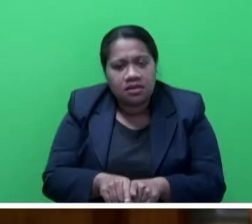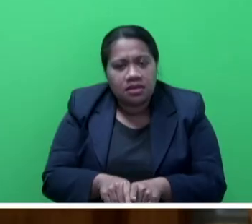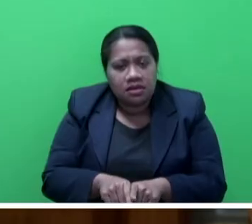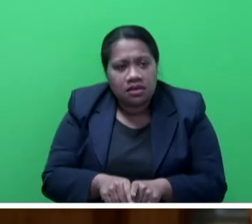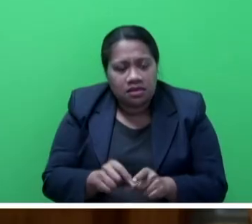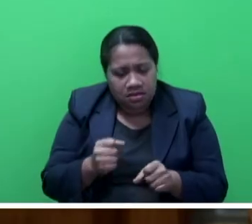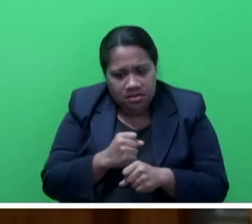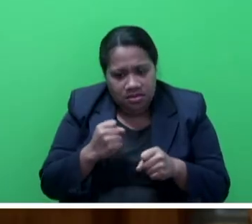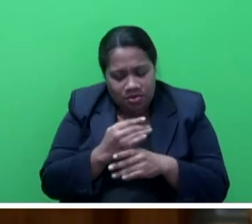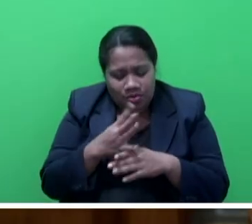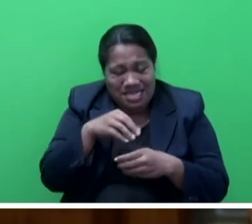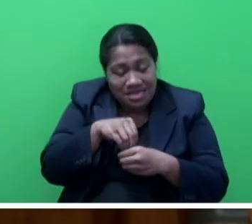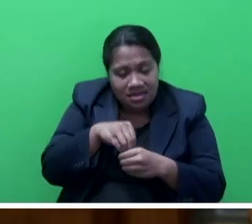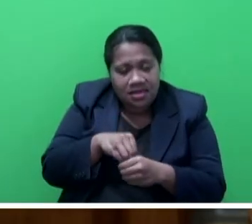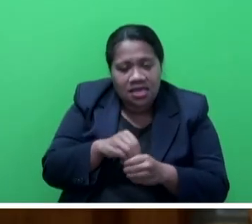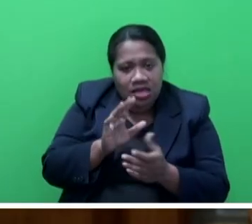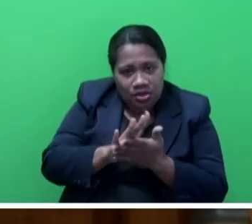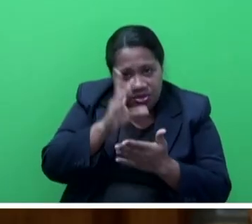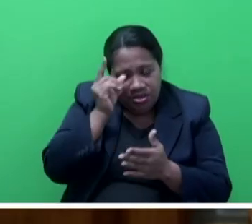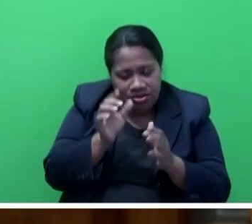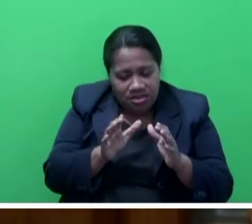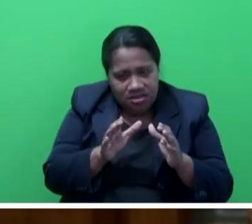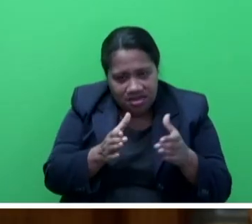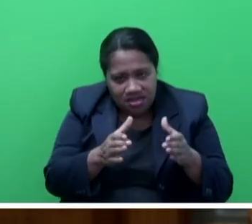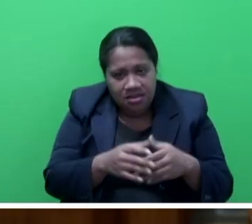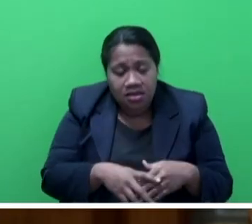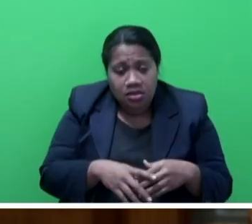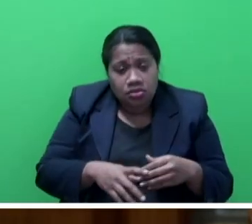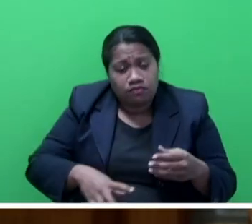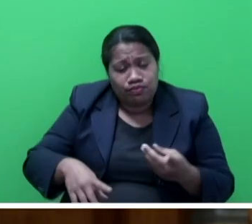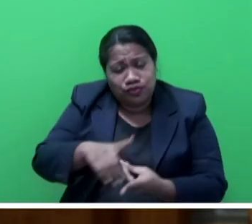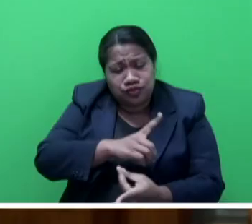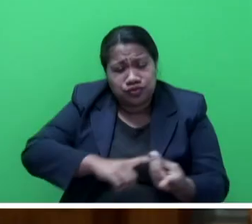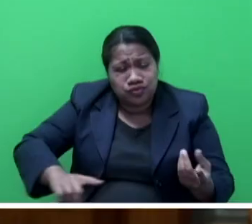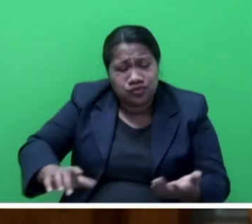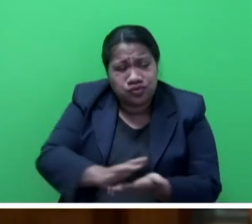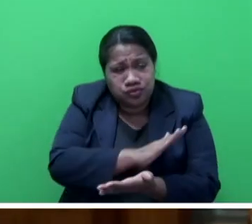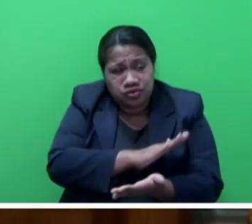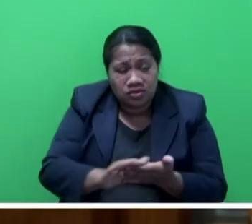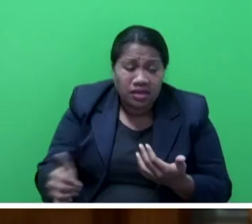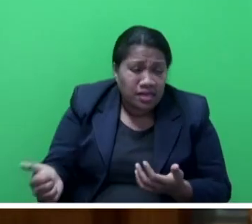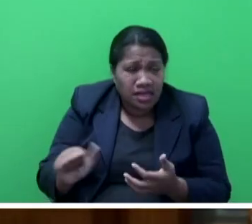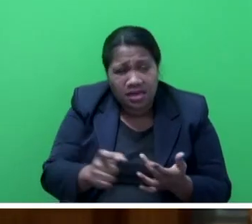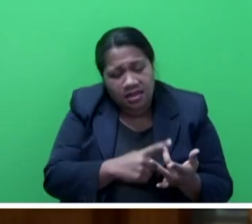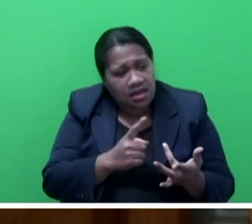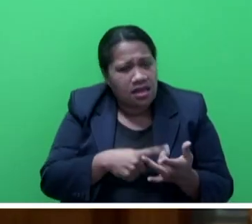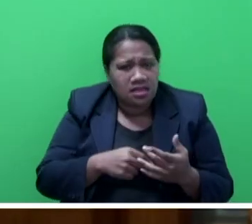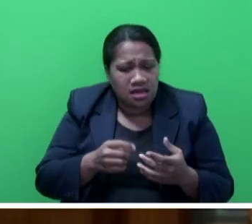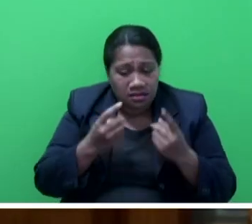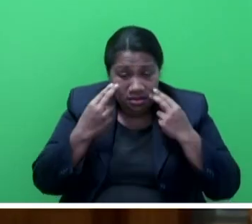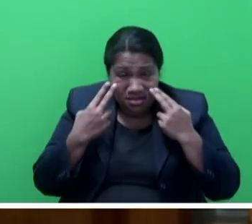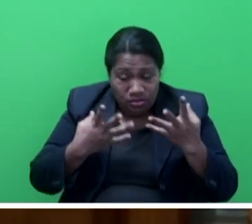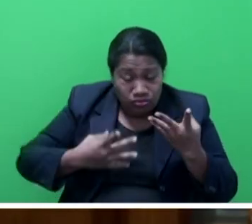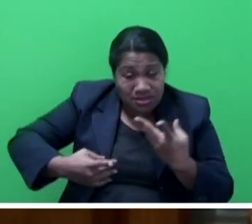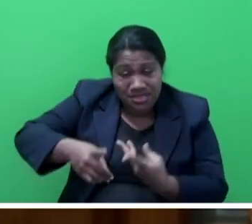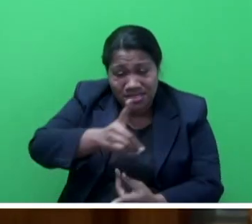sector. Mr. Speaker, the devastating power of cyclones, storms, hurricane, drought, and any other form of natural disasters that have hit